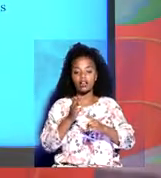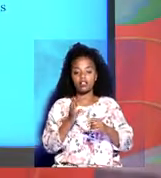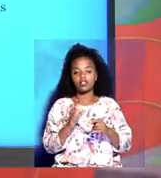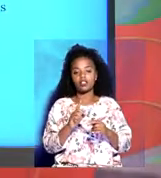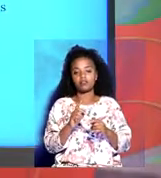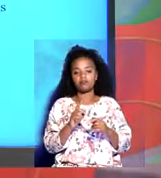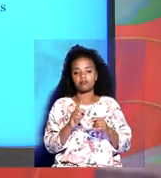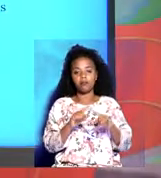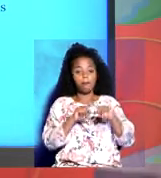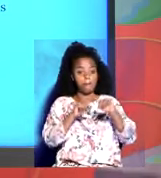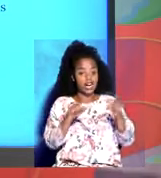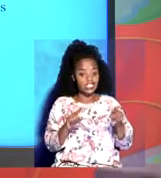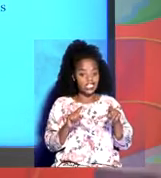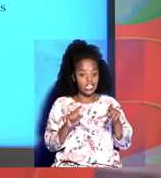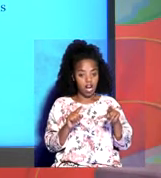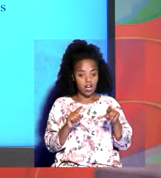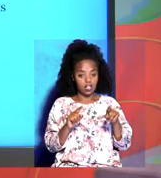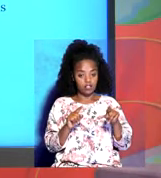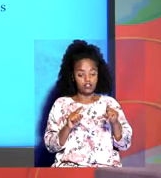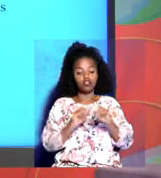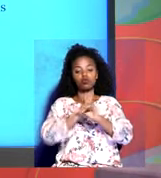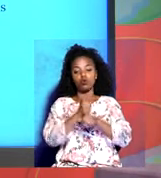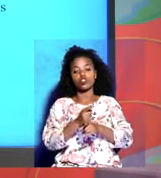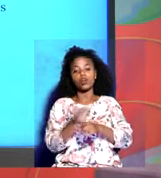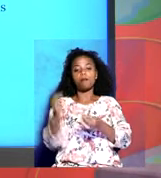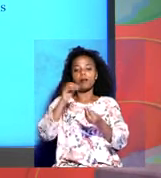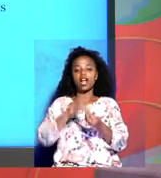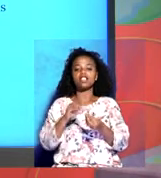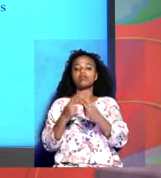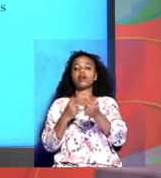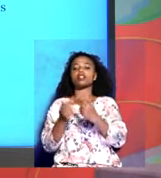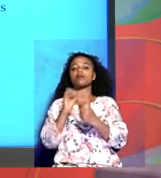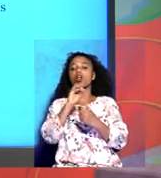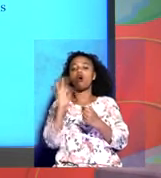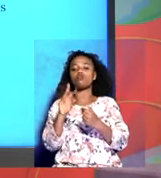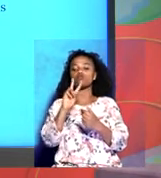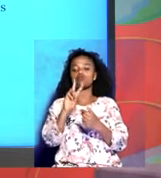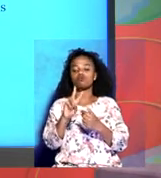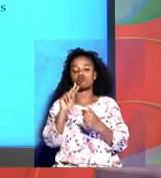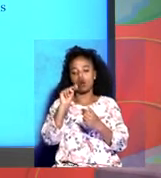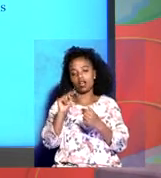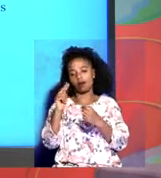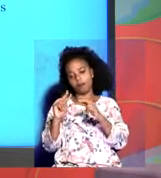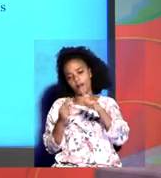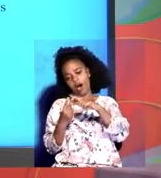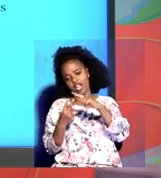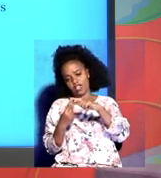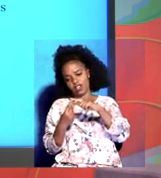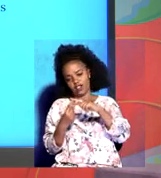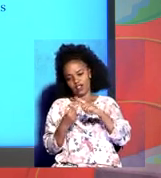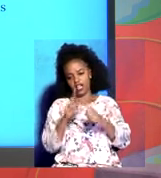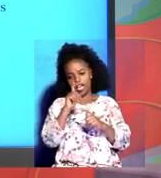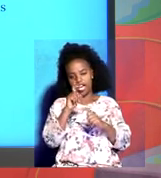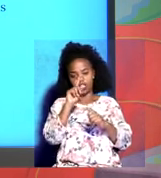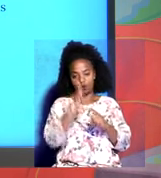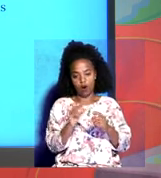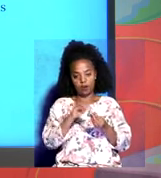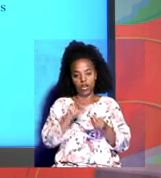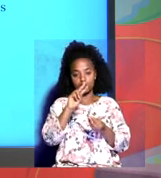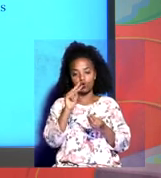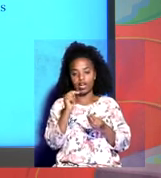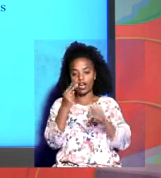particular solutions plus a multiple of 2 pi. So therefore, x1 plus 2n pi